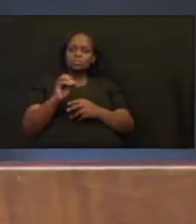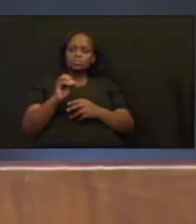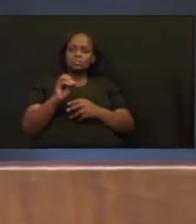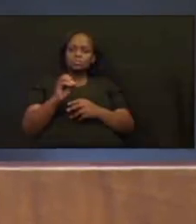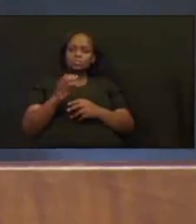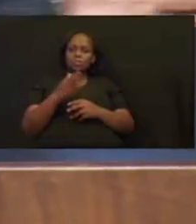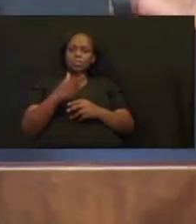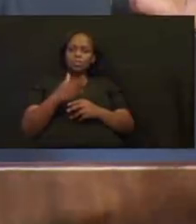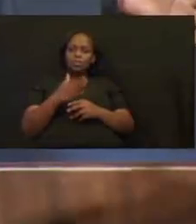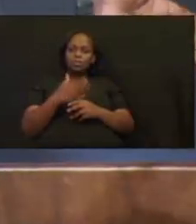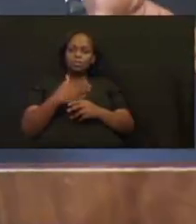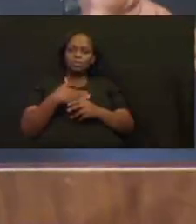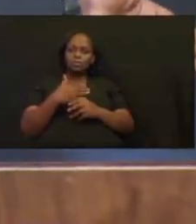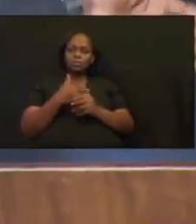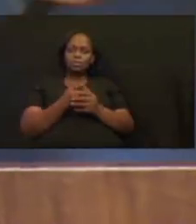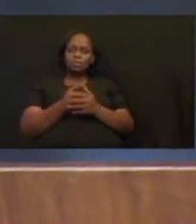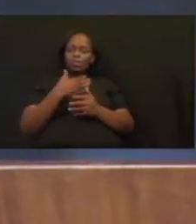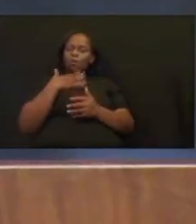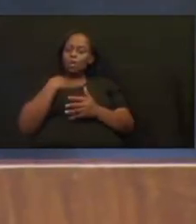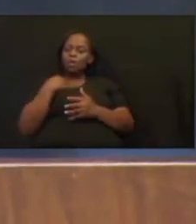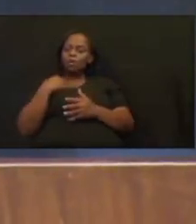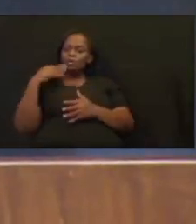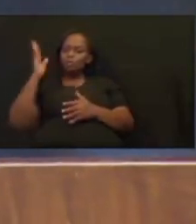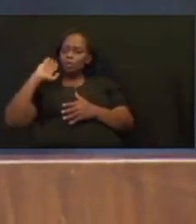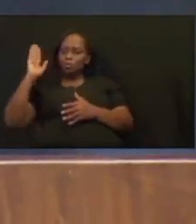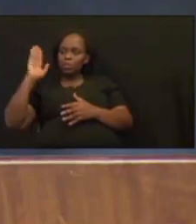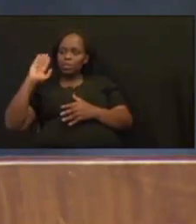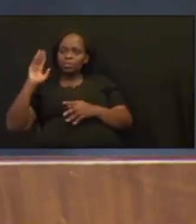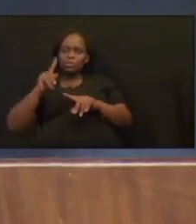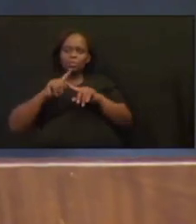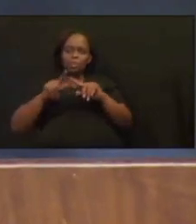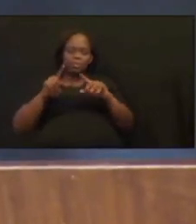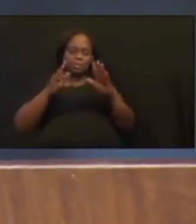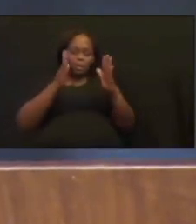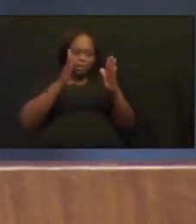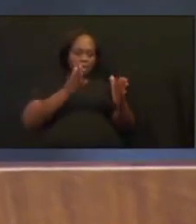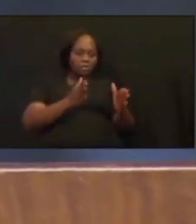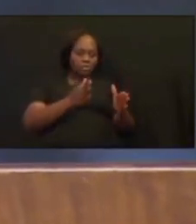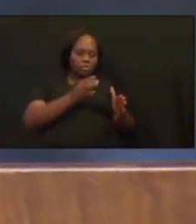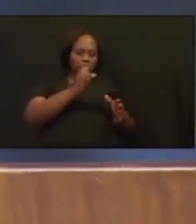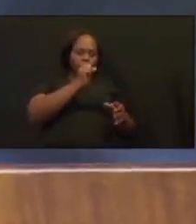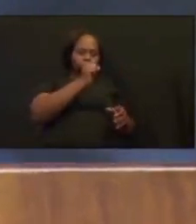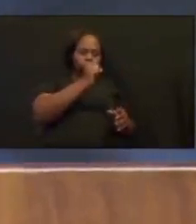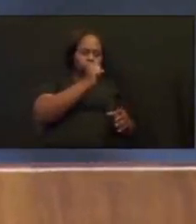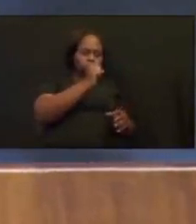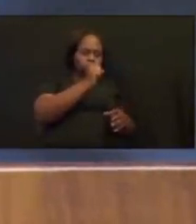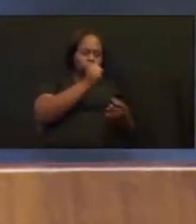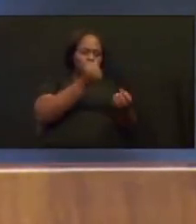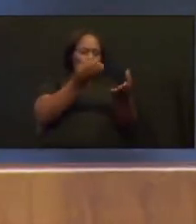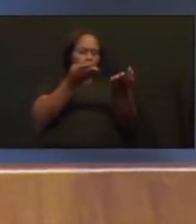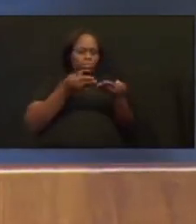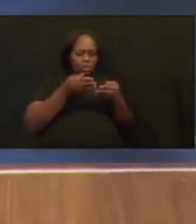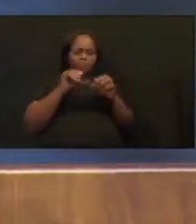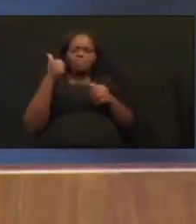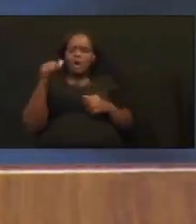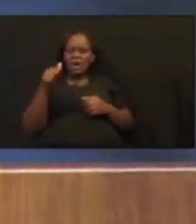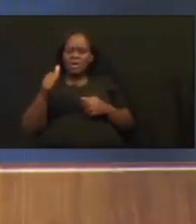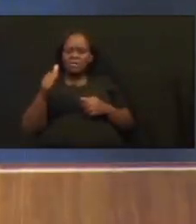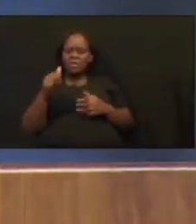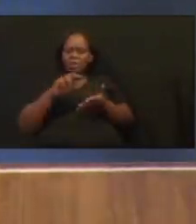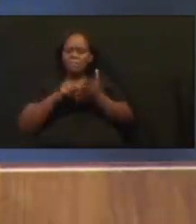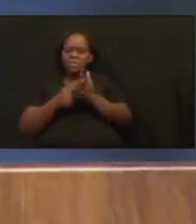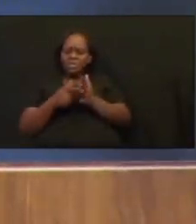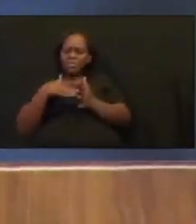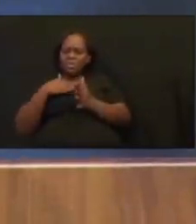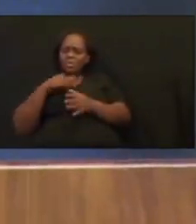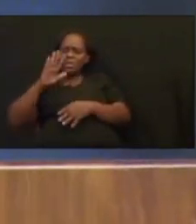mic has refused to come. What is he doing to me? He's delaying my efficiency. I am ready to preach. God is ready